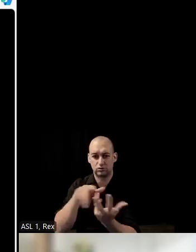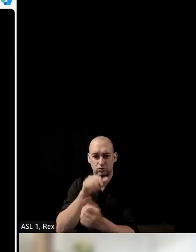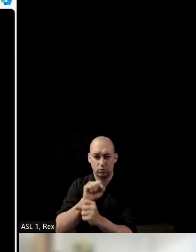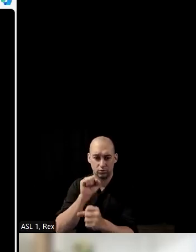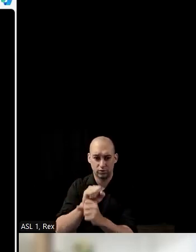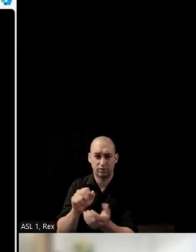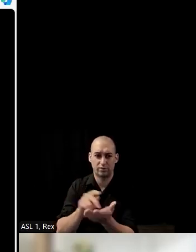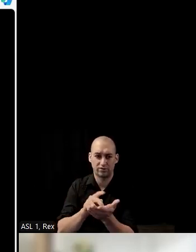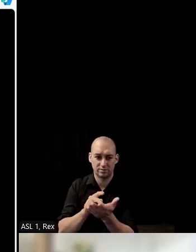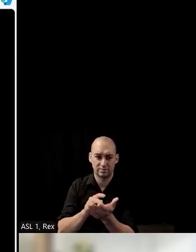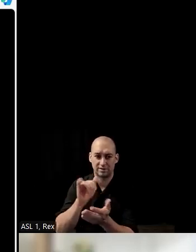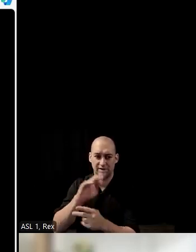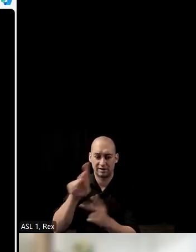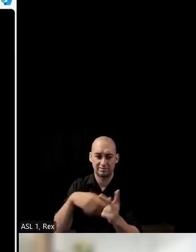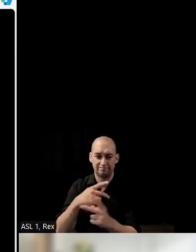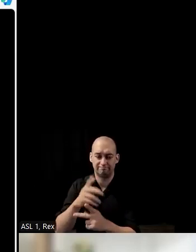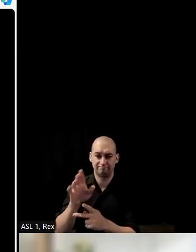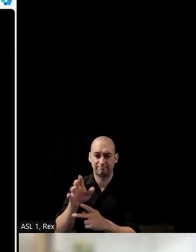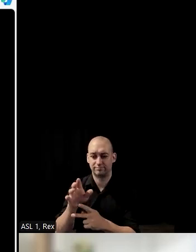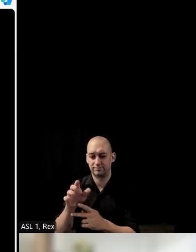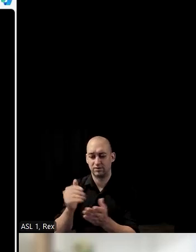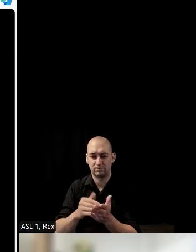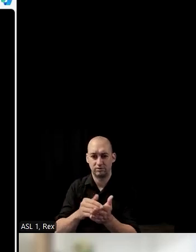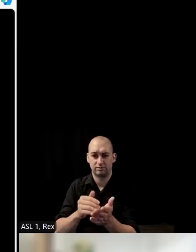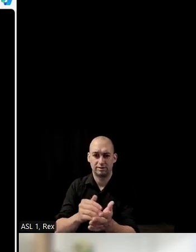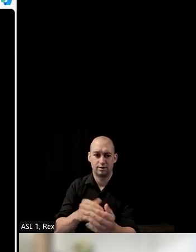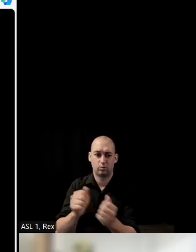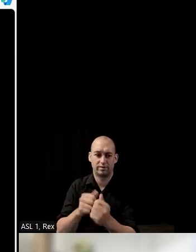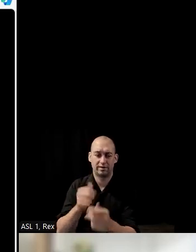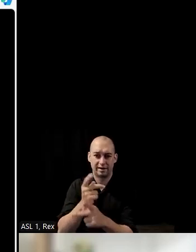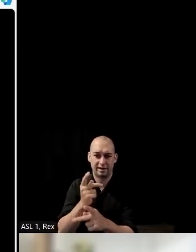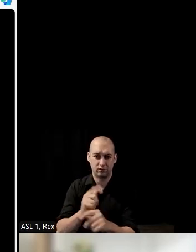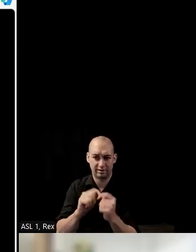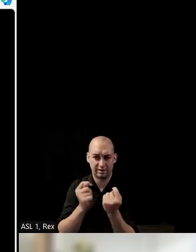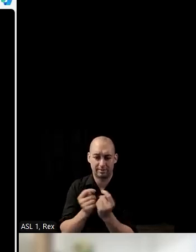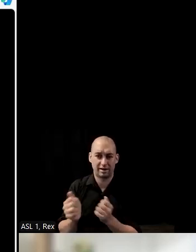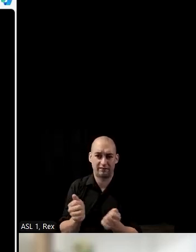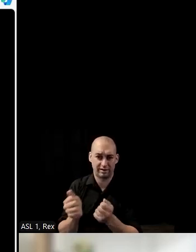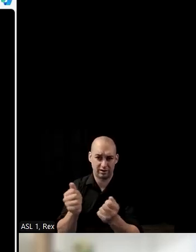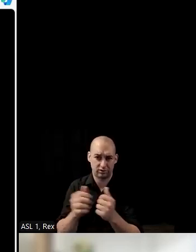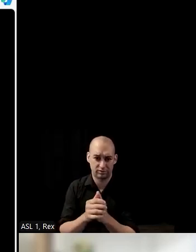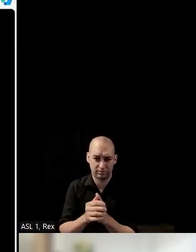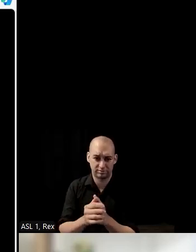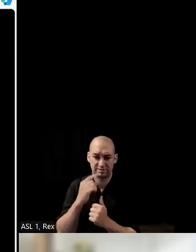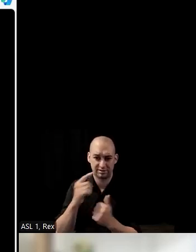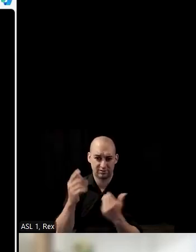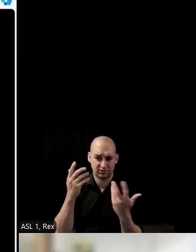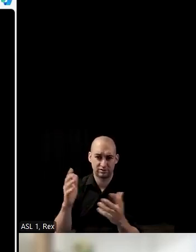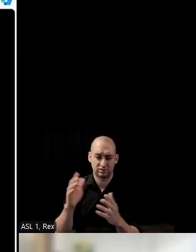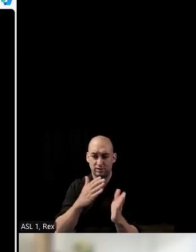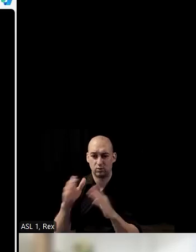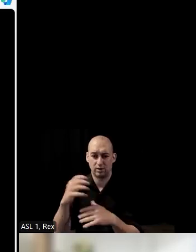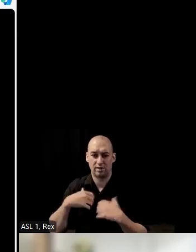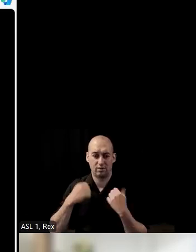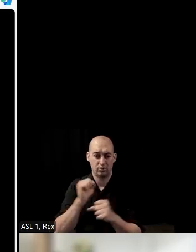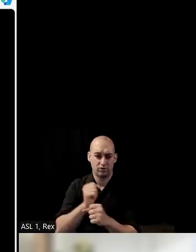This multidisciplinary team meets frequently with the care team navigator, as mentioned, the community health worker and